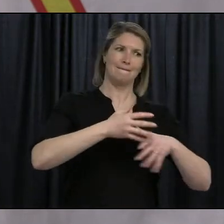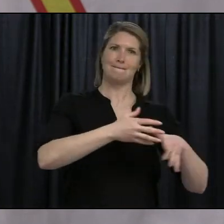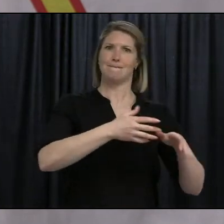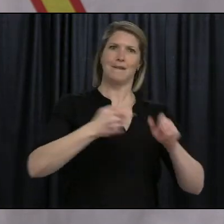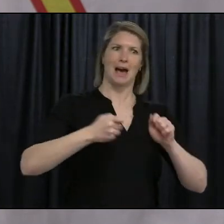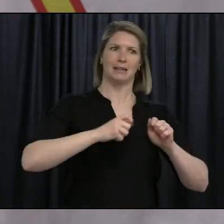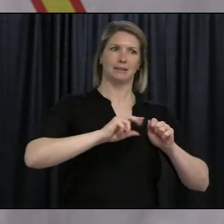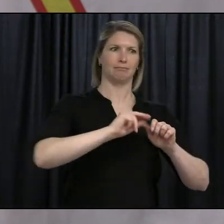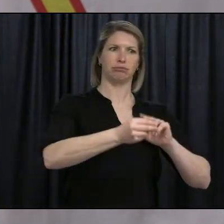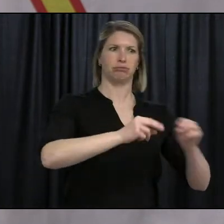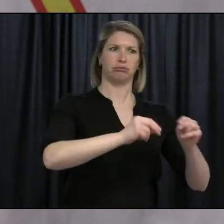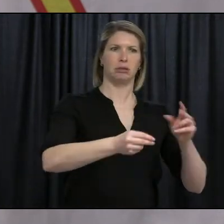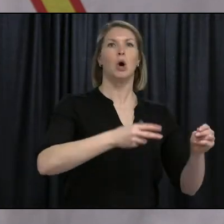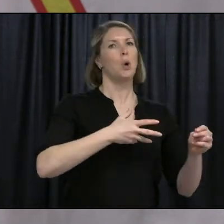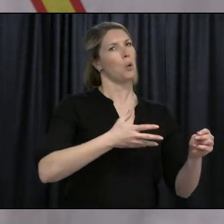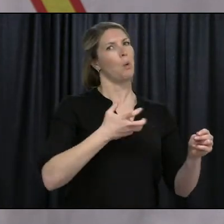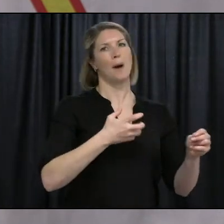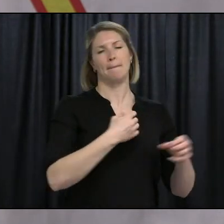make sure that we are